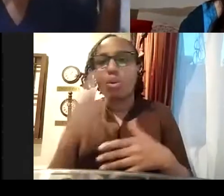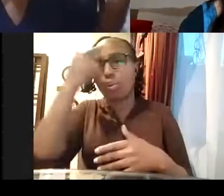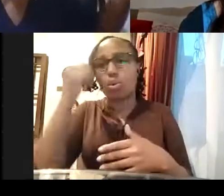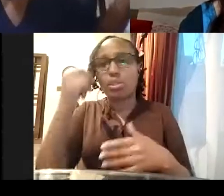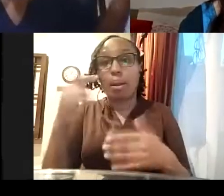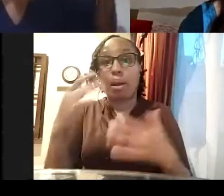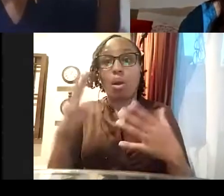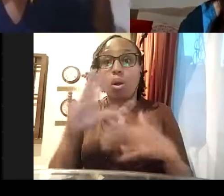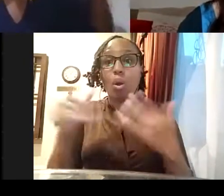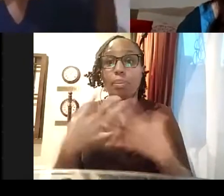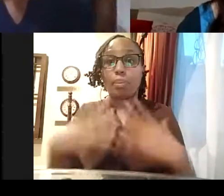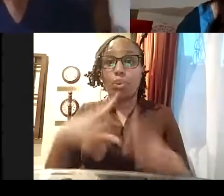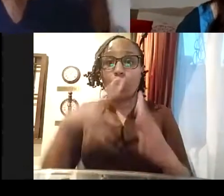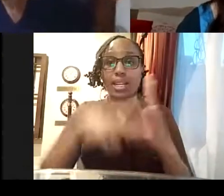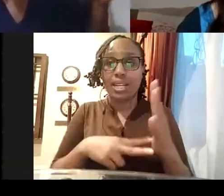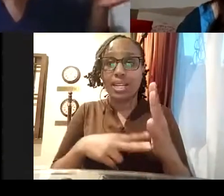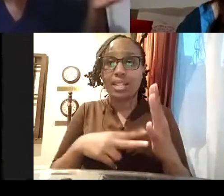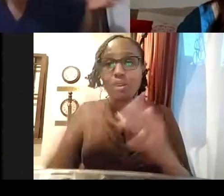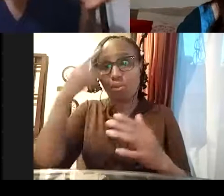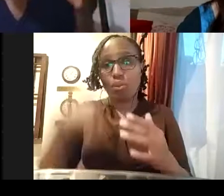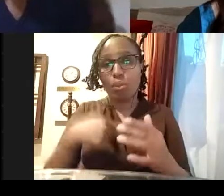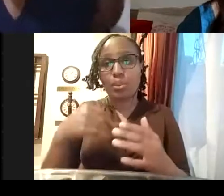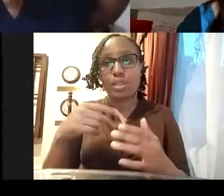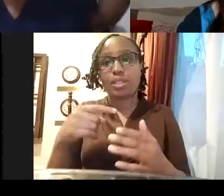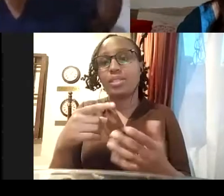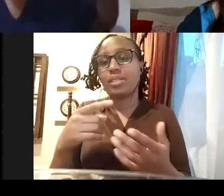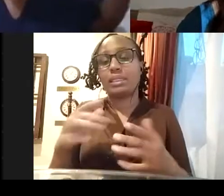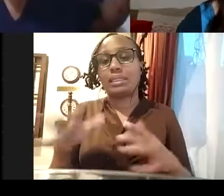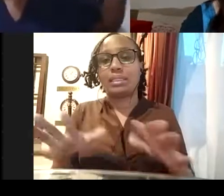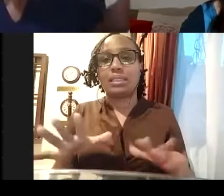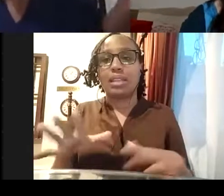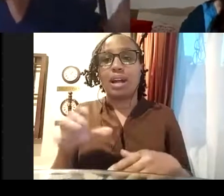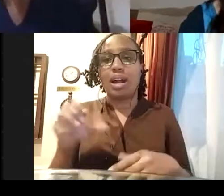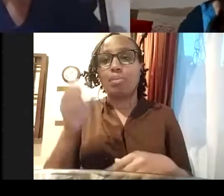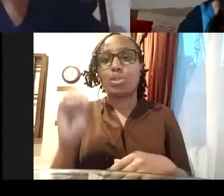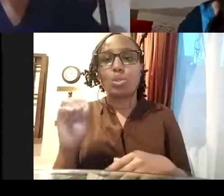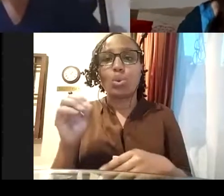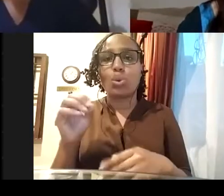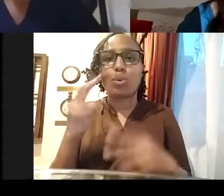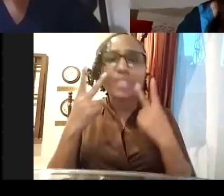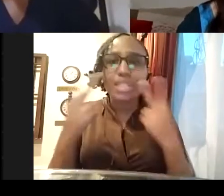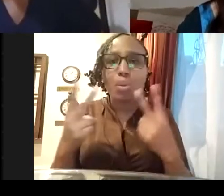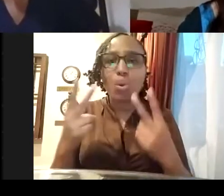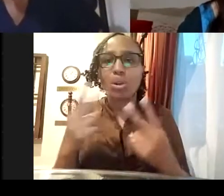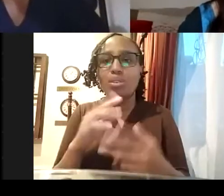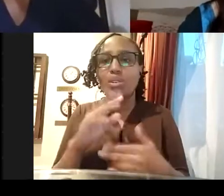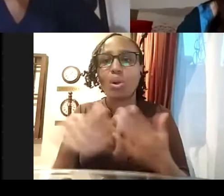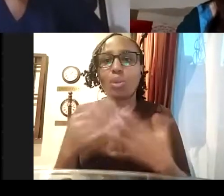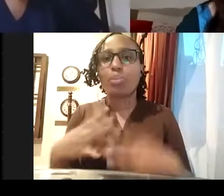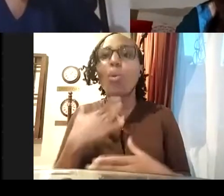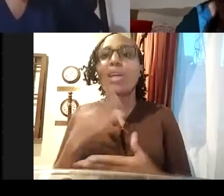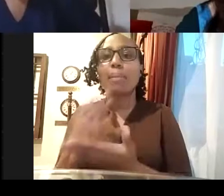would read it. And for a minute there, when you finished your master's, you're just like, oh, I'm so invincible. Everyone wants a piece of what I've got. But there was moments